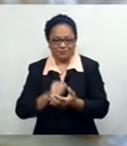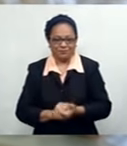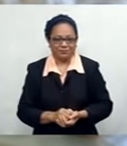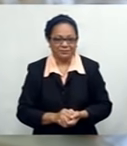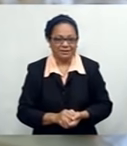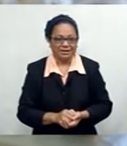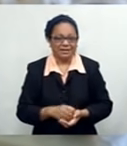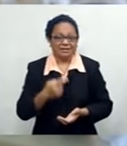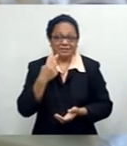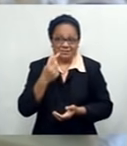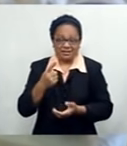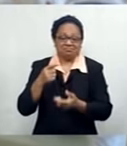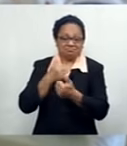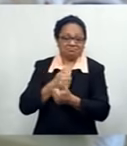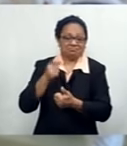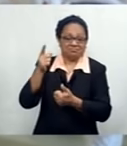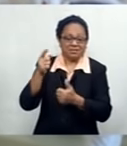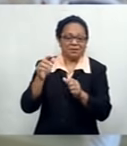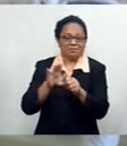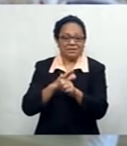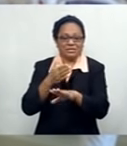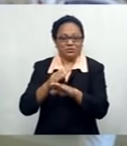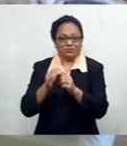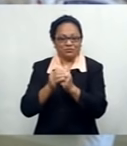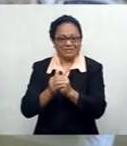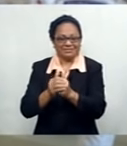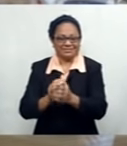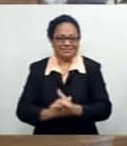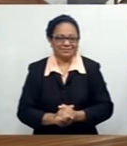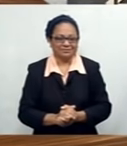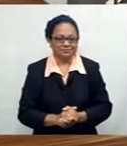making new friends with the athletes all over the world.